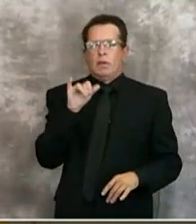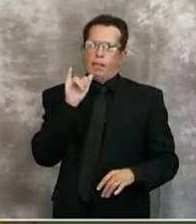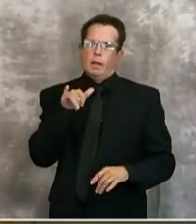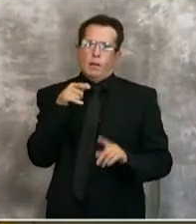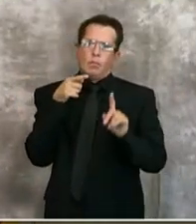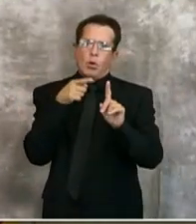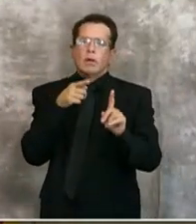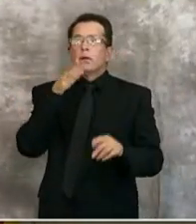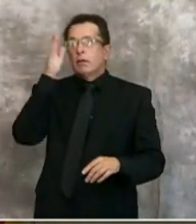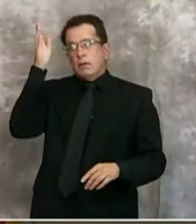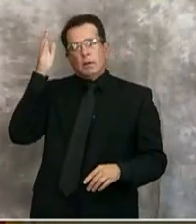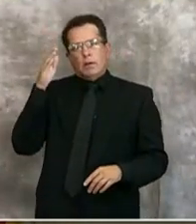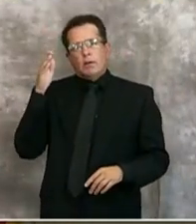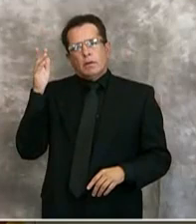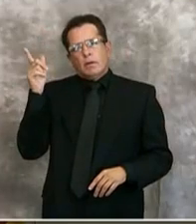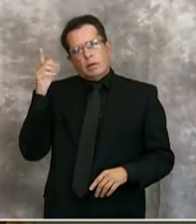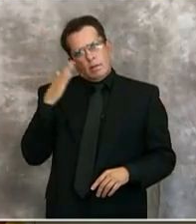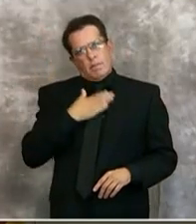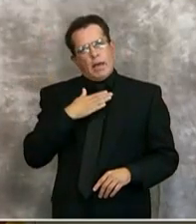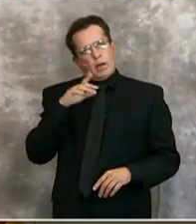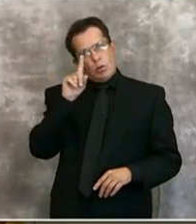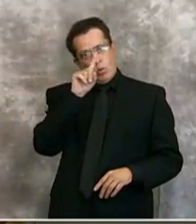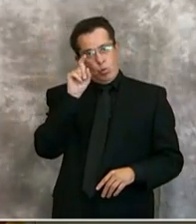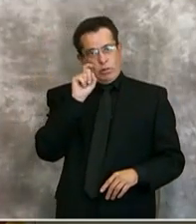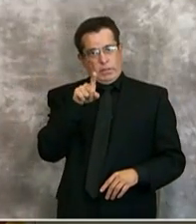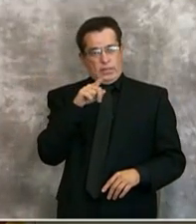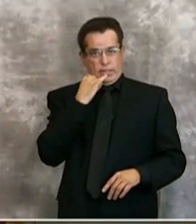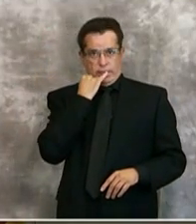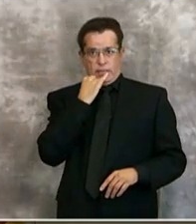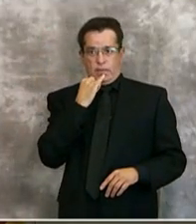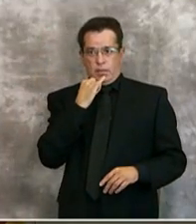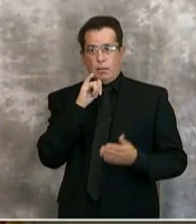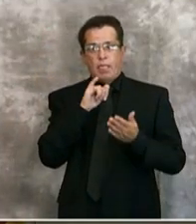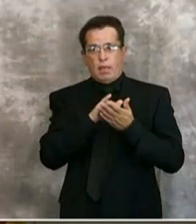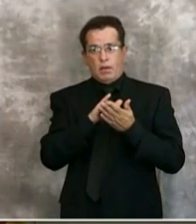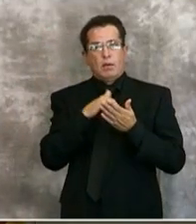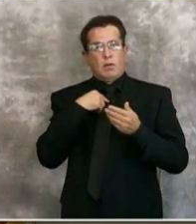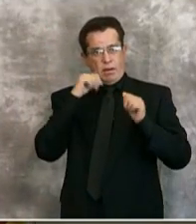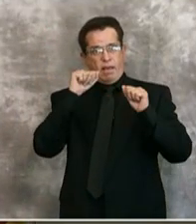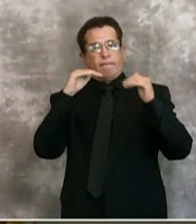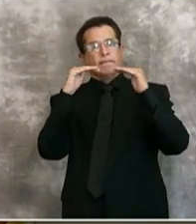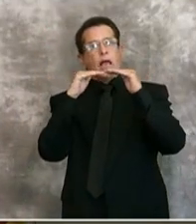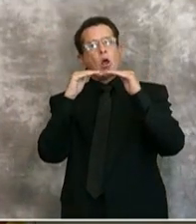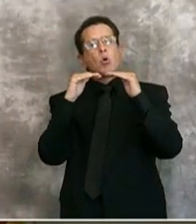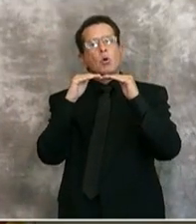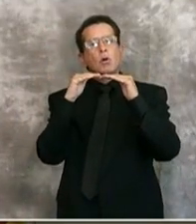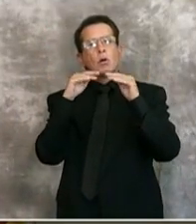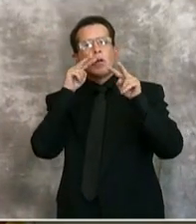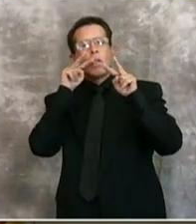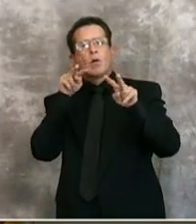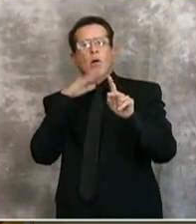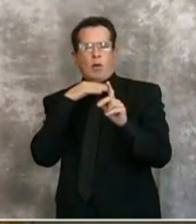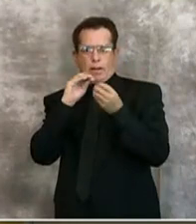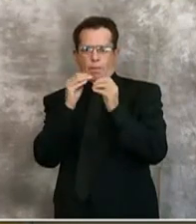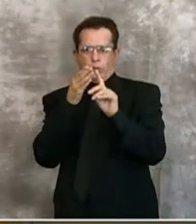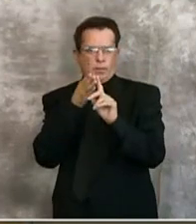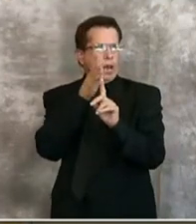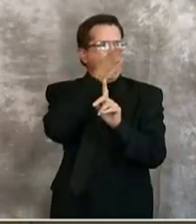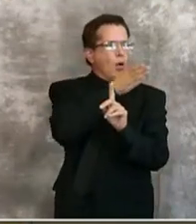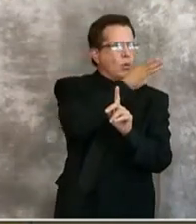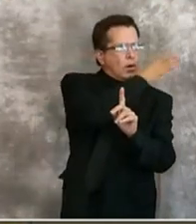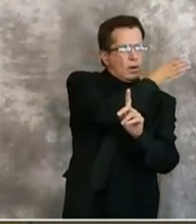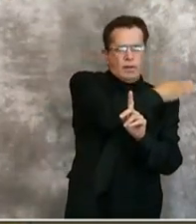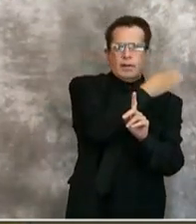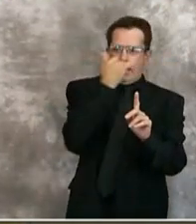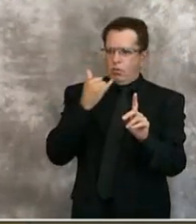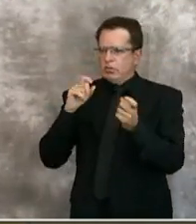Well, I guess my question is, will that allow us to fairly look back at earlier numbers when we're making a change with